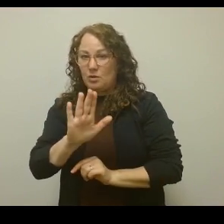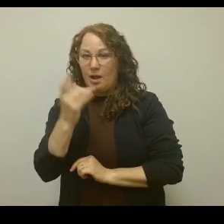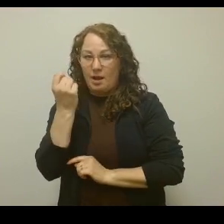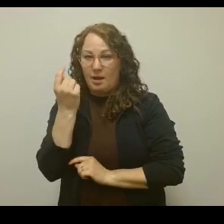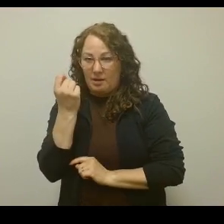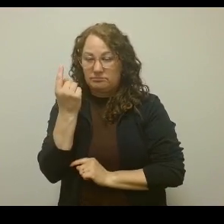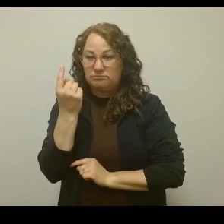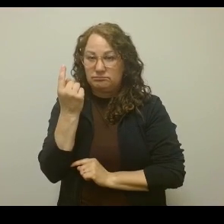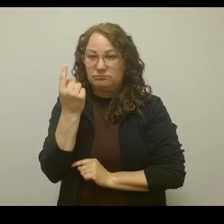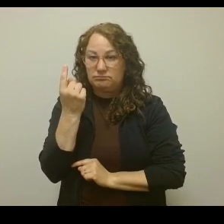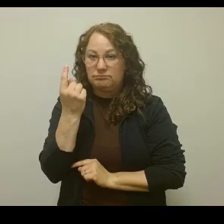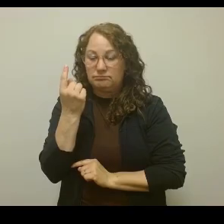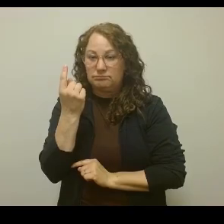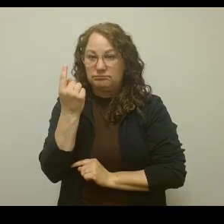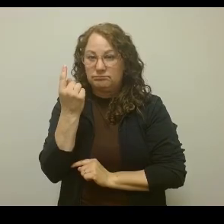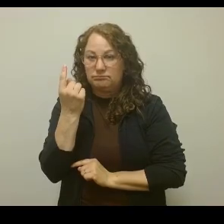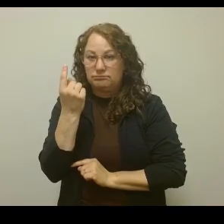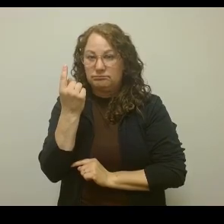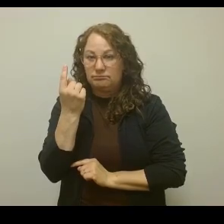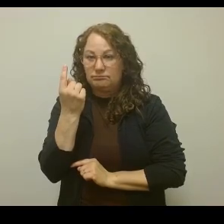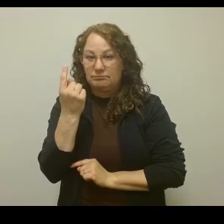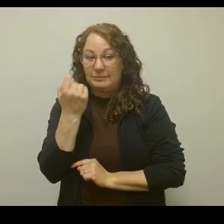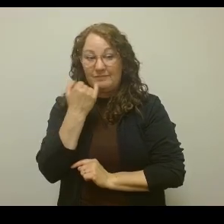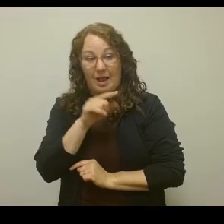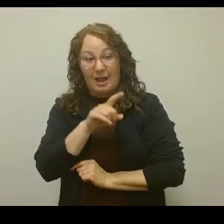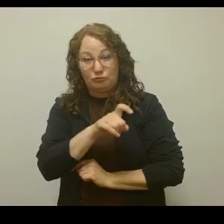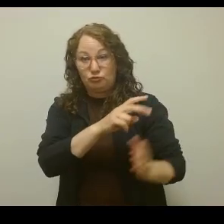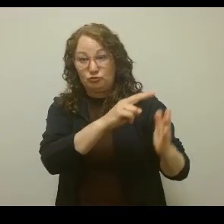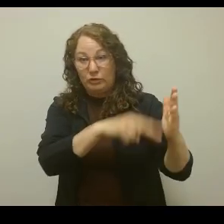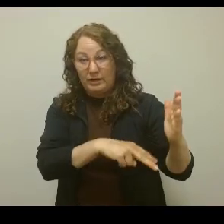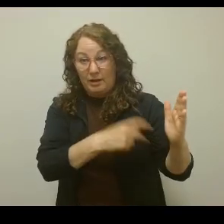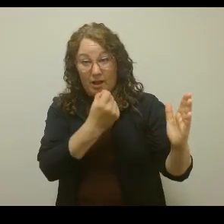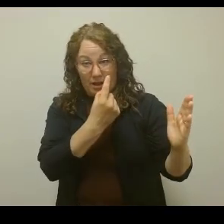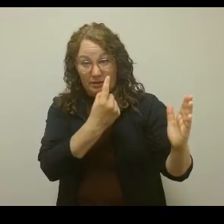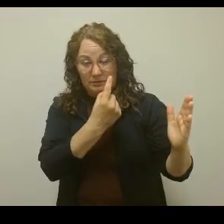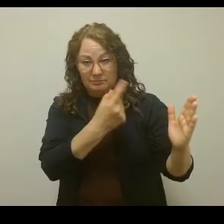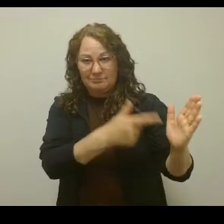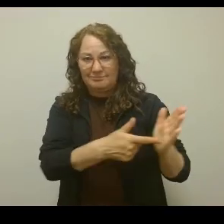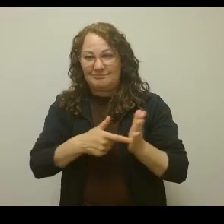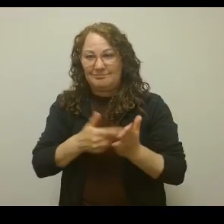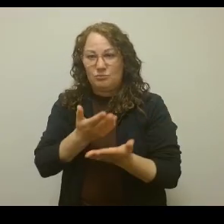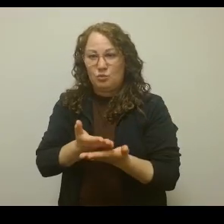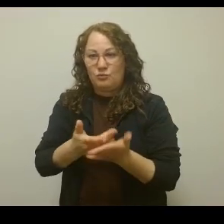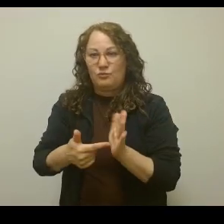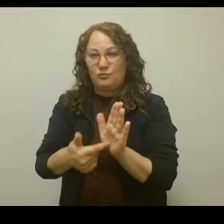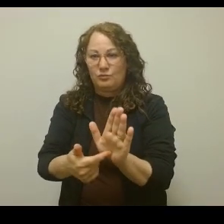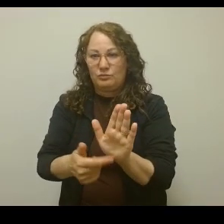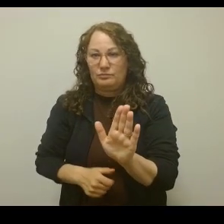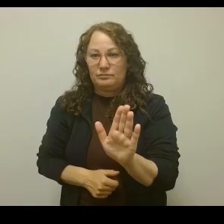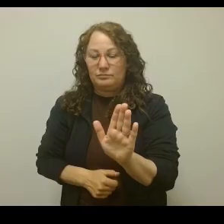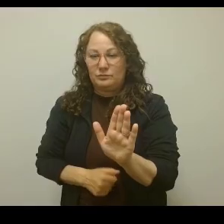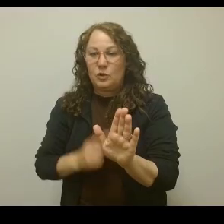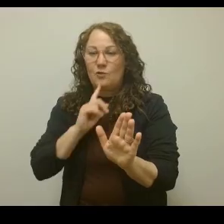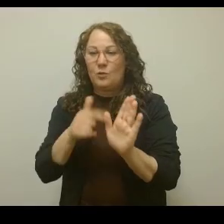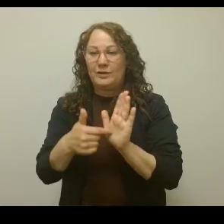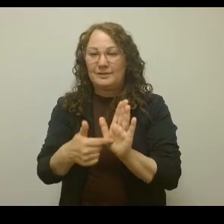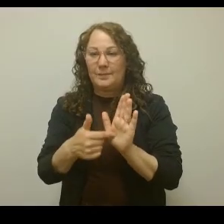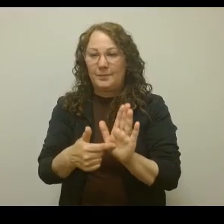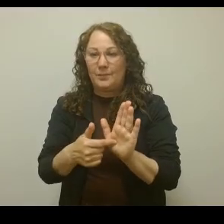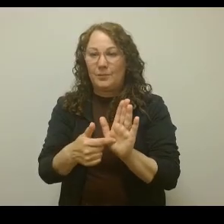understanding of what we are being asked to read, right? So a typical assignment would be read chapter